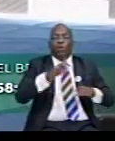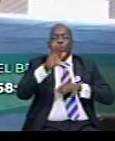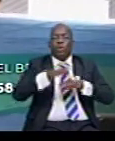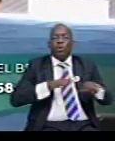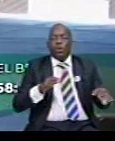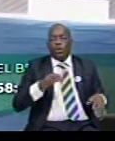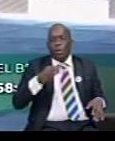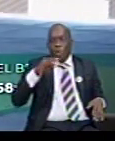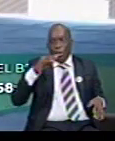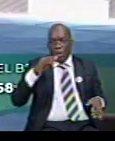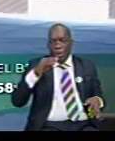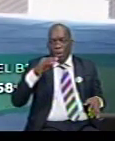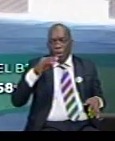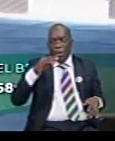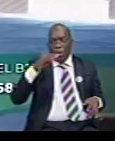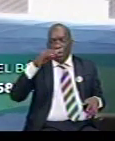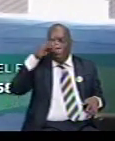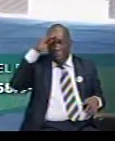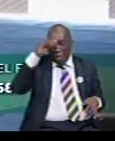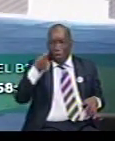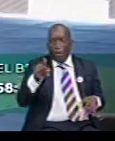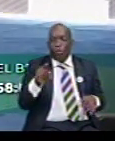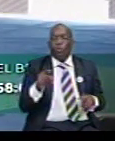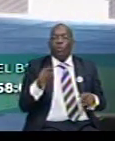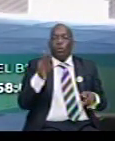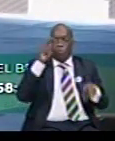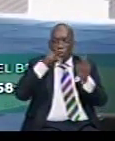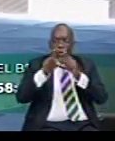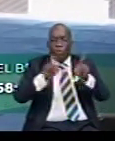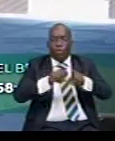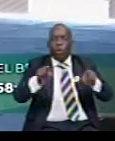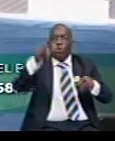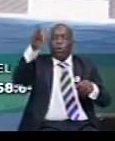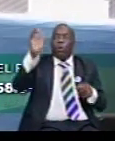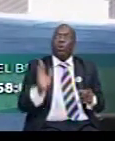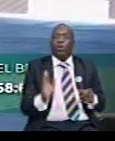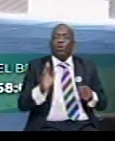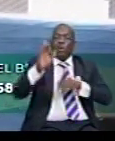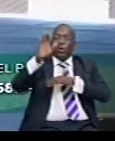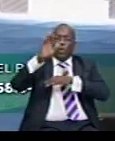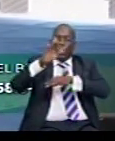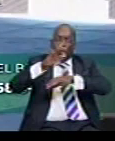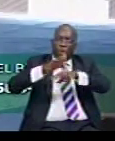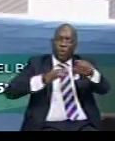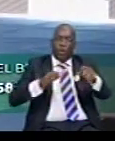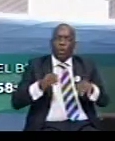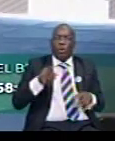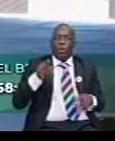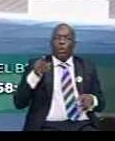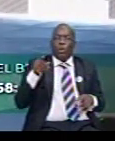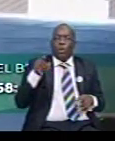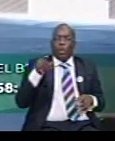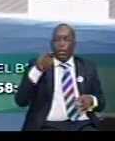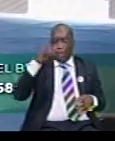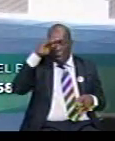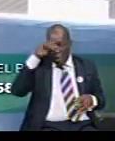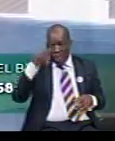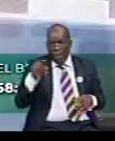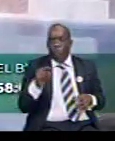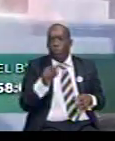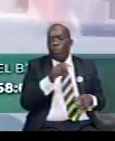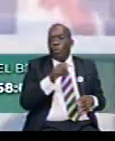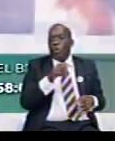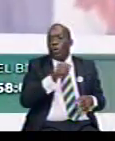but God called him prophet. It's not the title they gave you. It's the